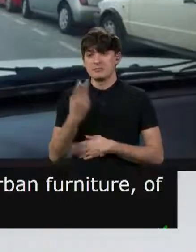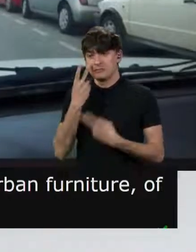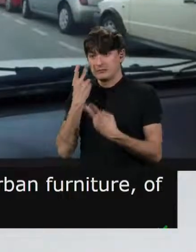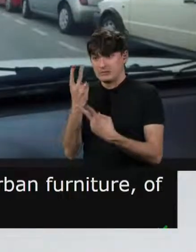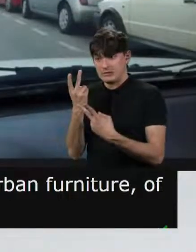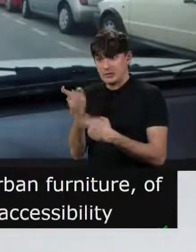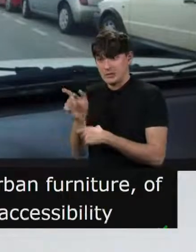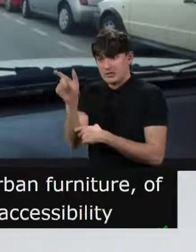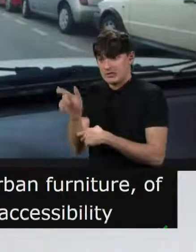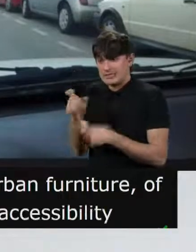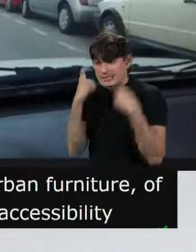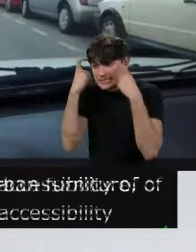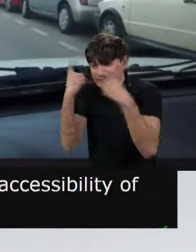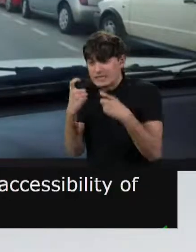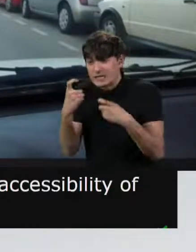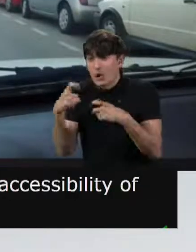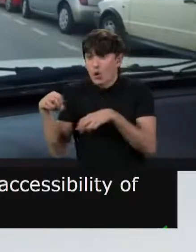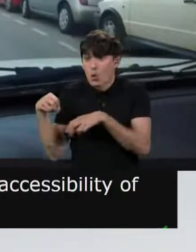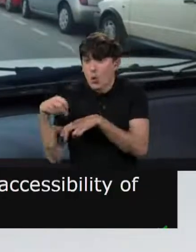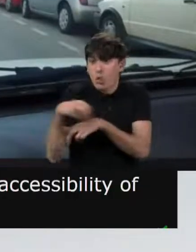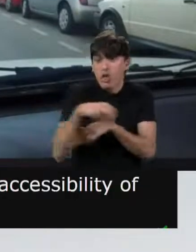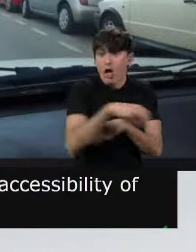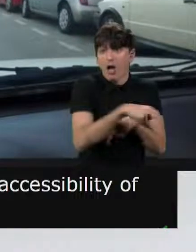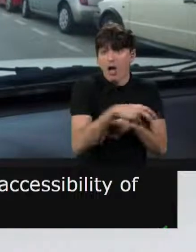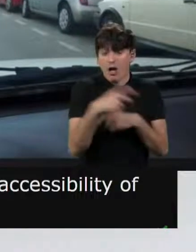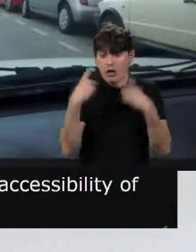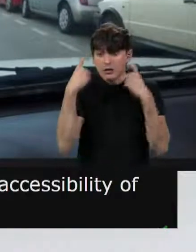they need to move around the city.